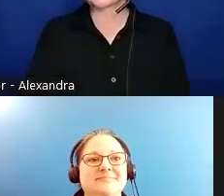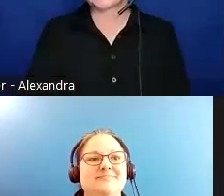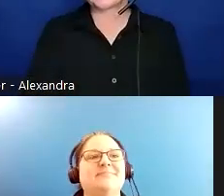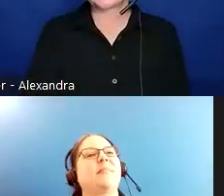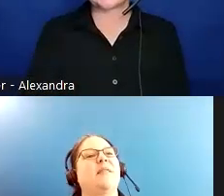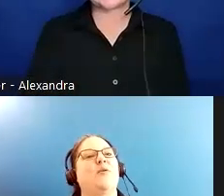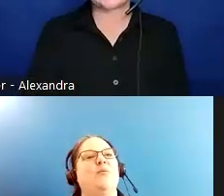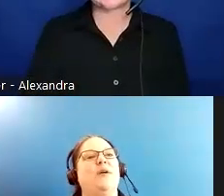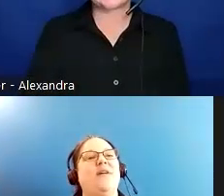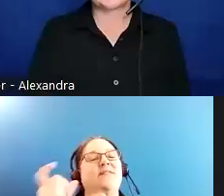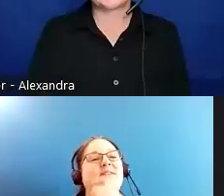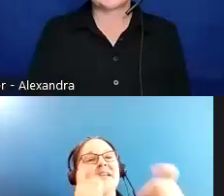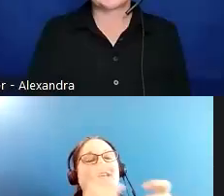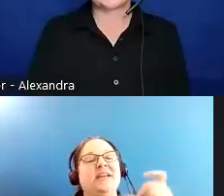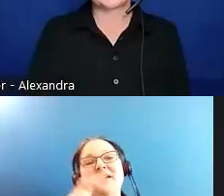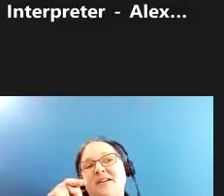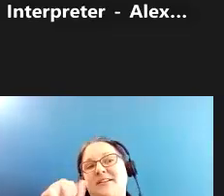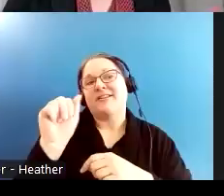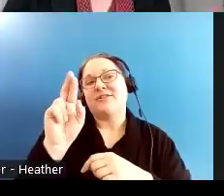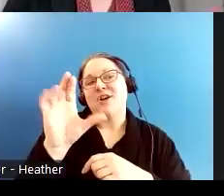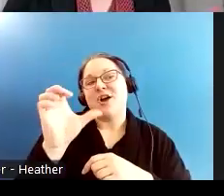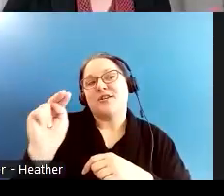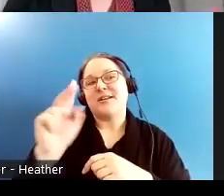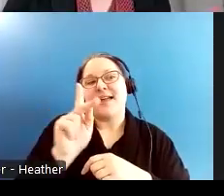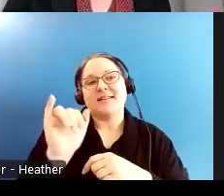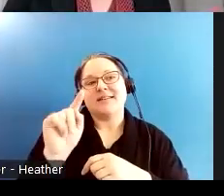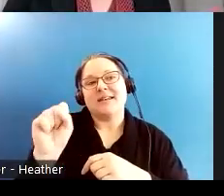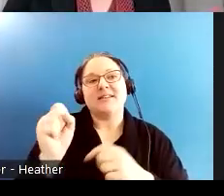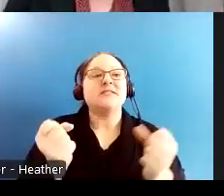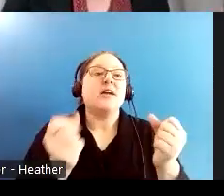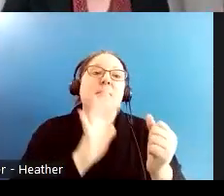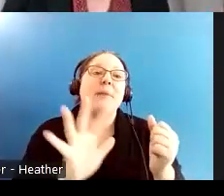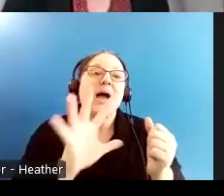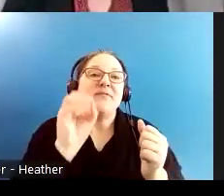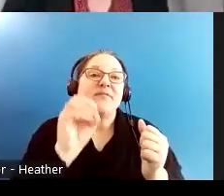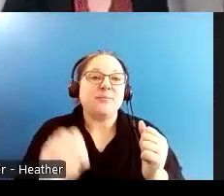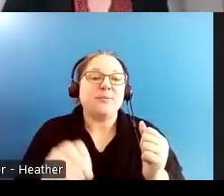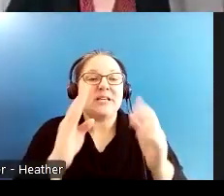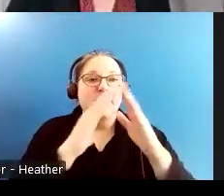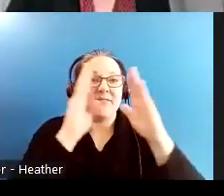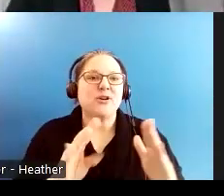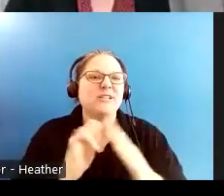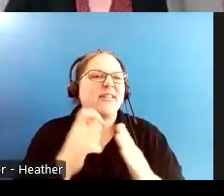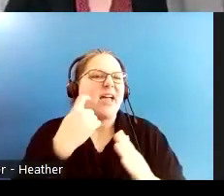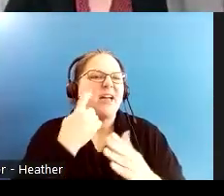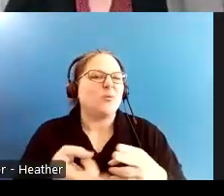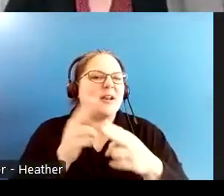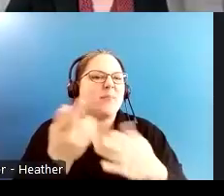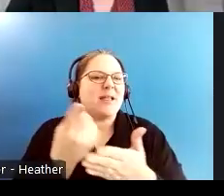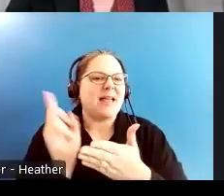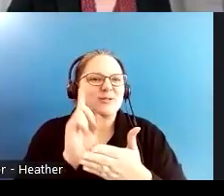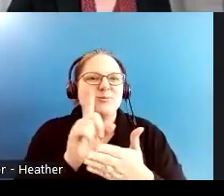kits. About almost half of our enrolled patients are now housed. That actually has gone up in the last week, which is really awesome.